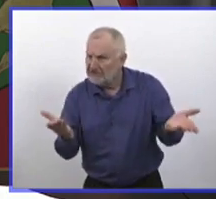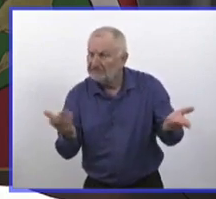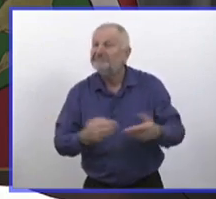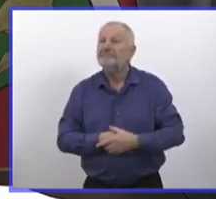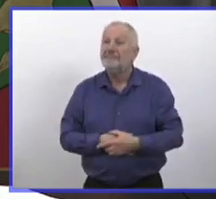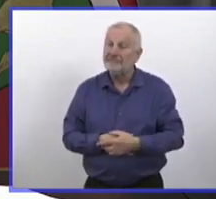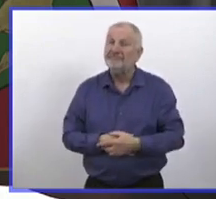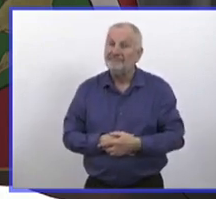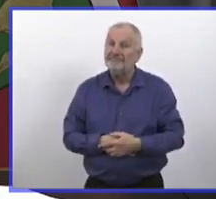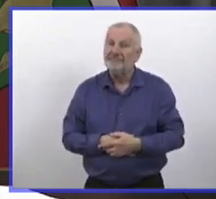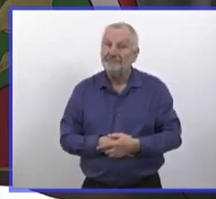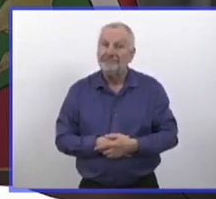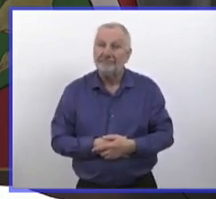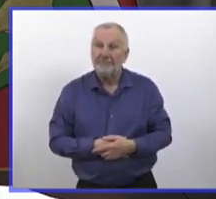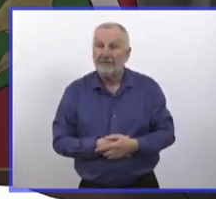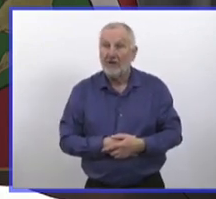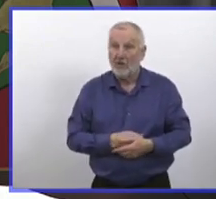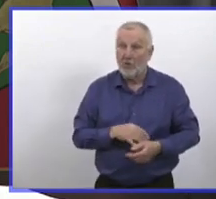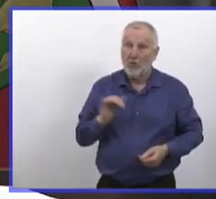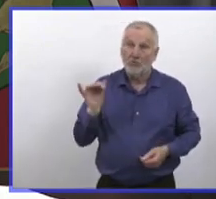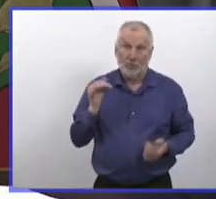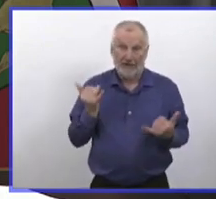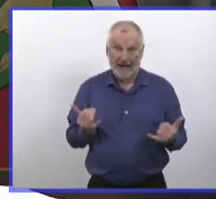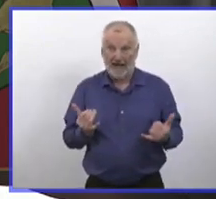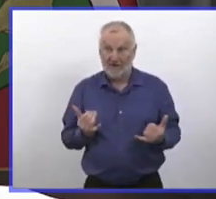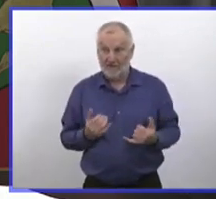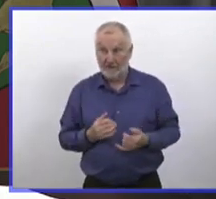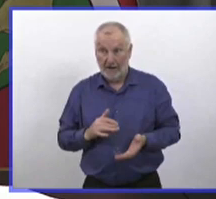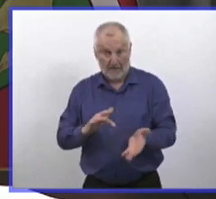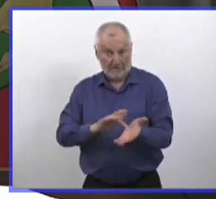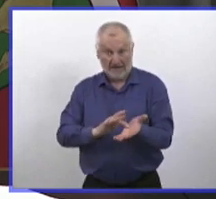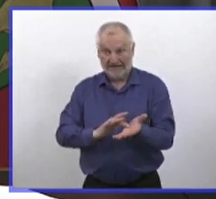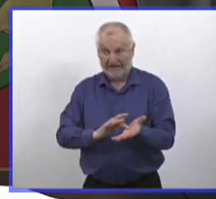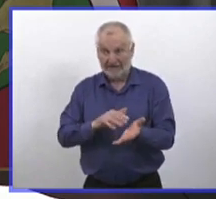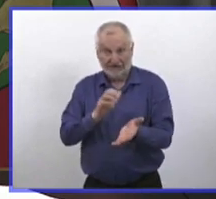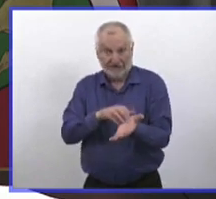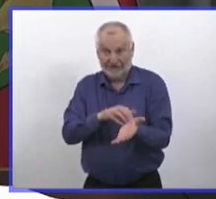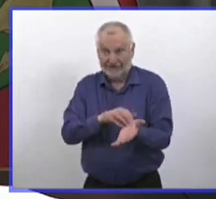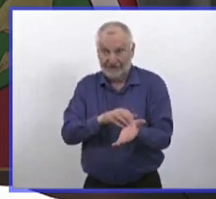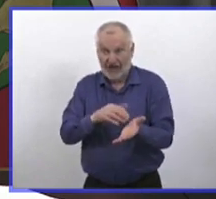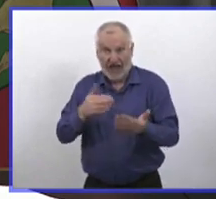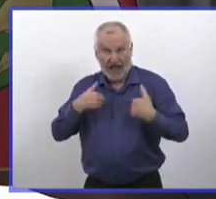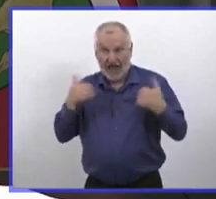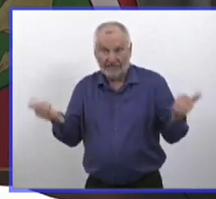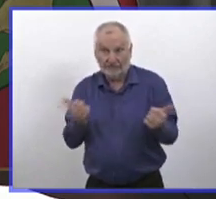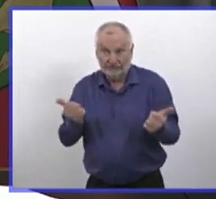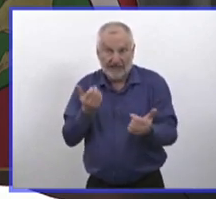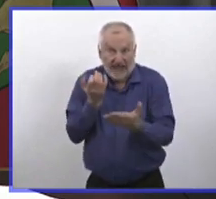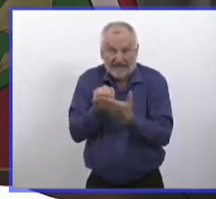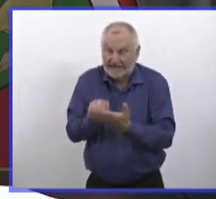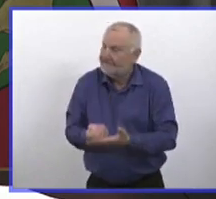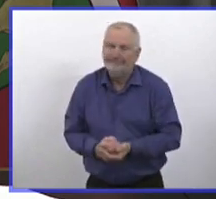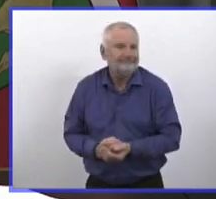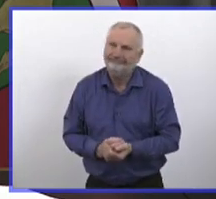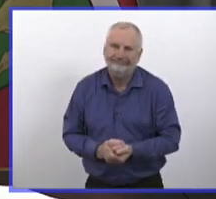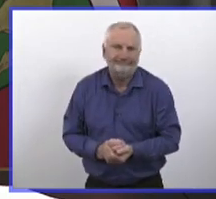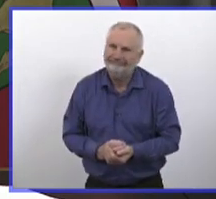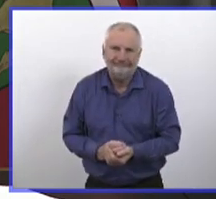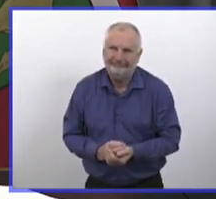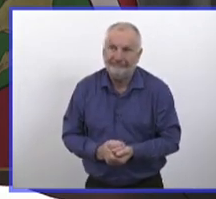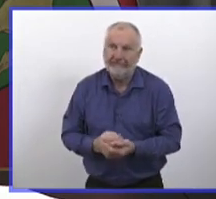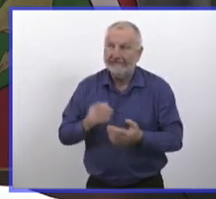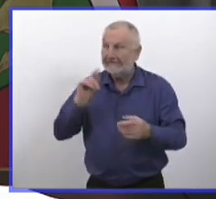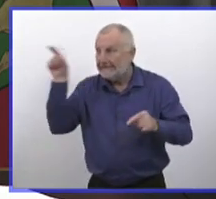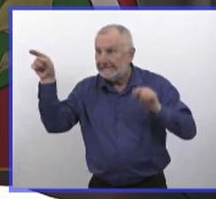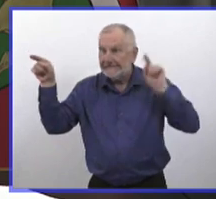to functioning with less evidence. But there was nothing in any of the trials that showed